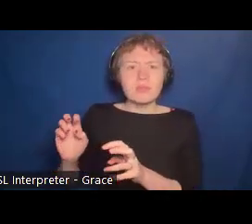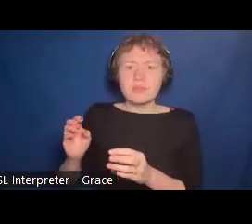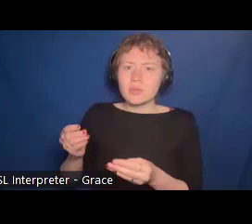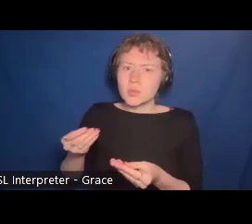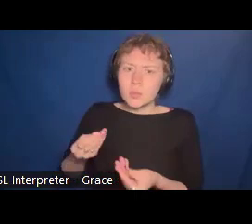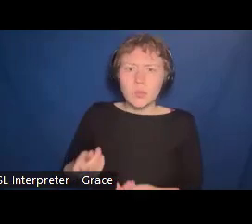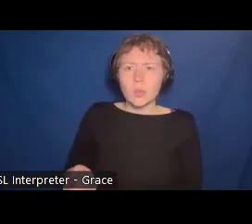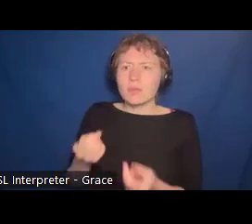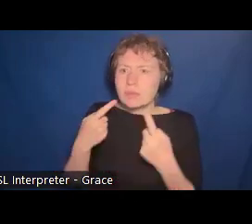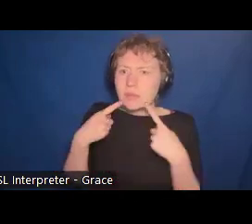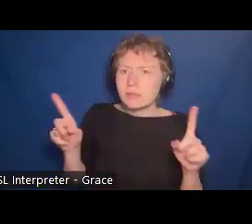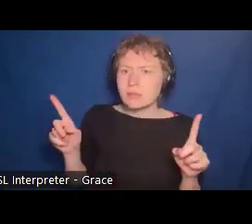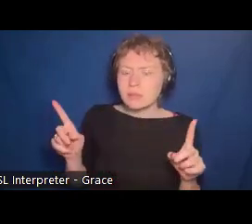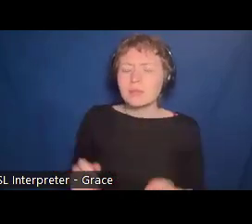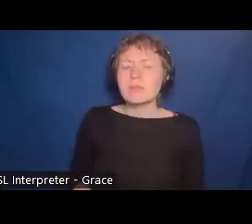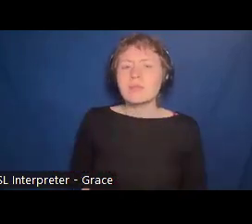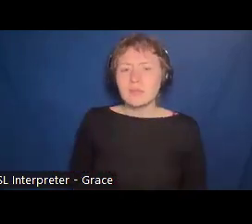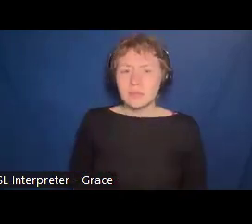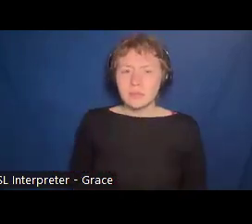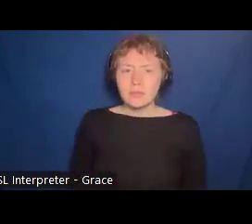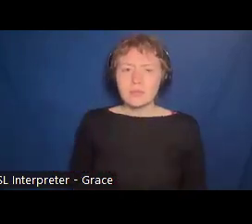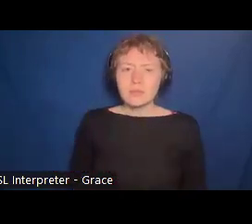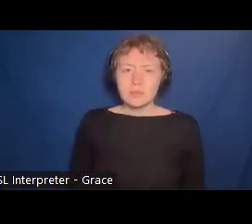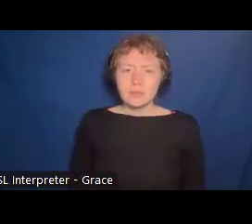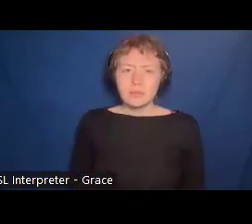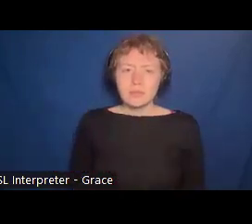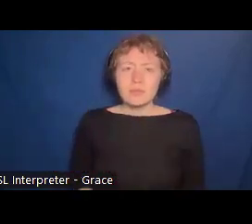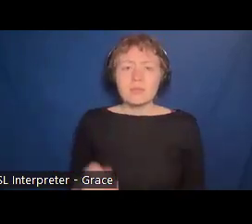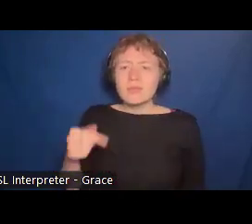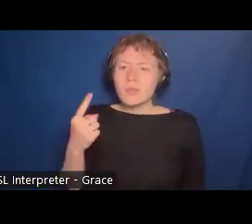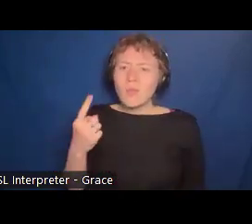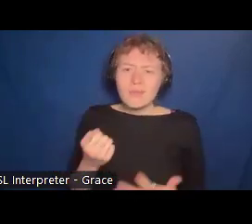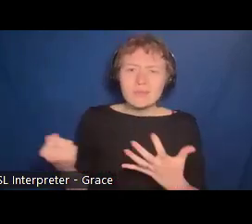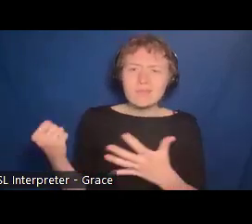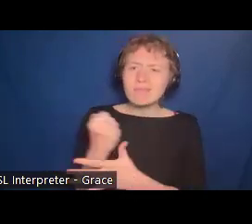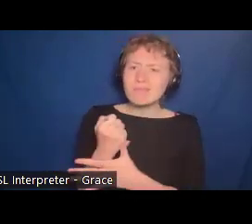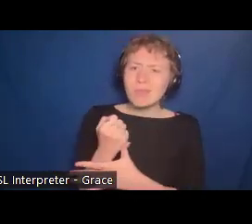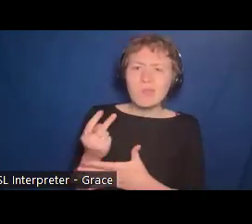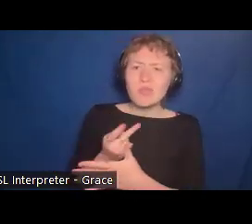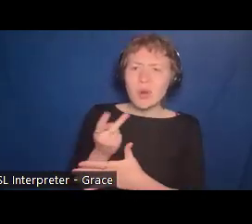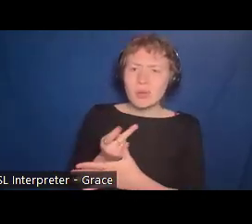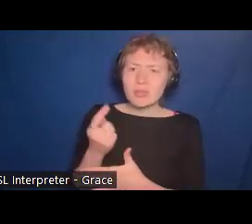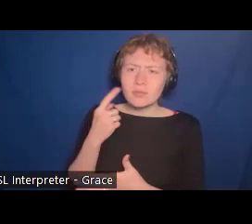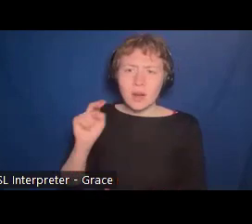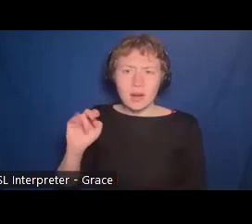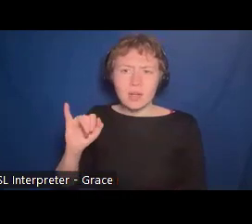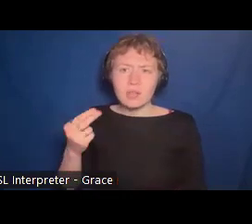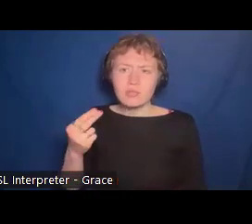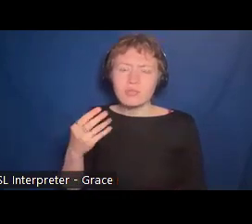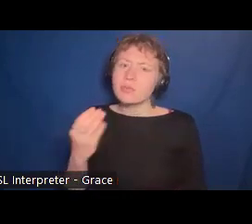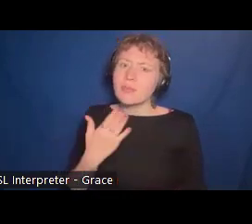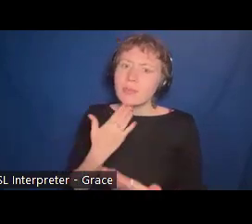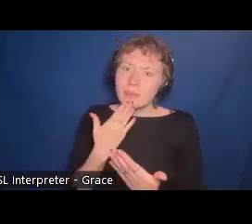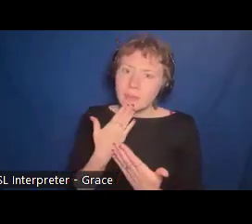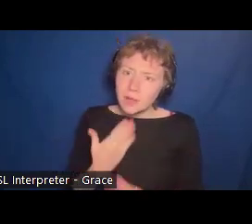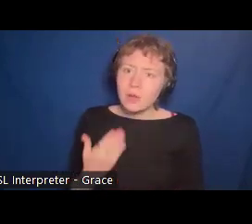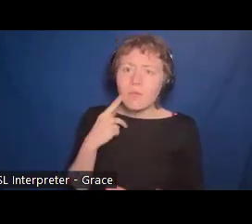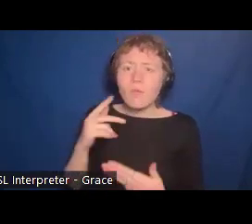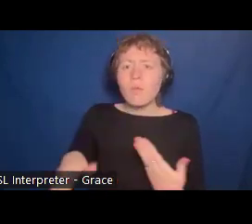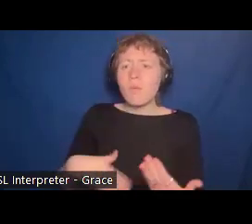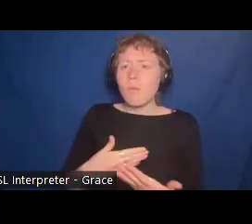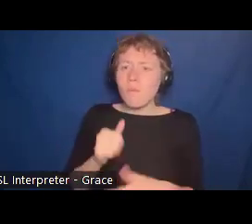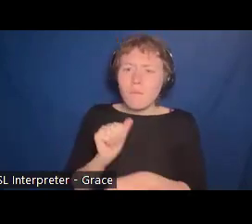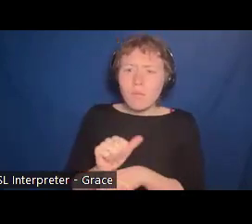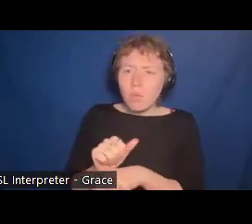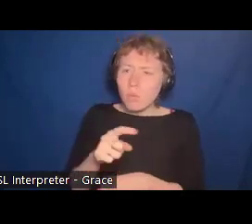a success. This is one of the top priorities of the National Institutes of Health, and we cannot thank you enough for all the work that you've